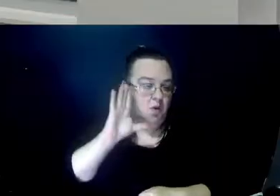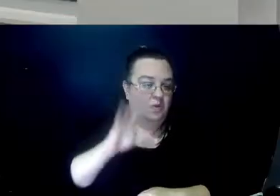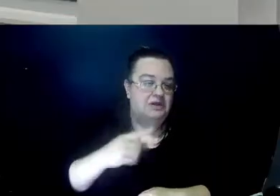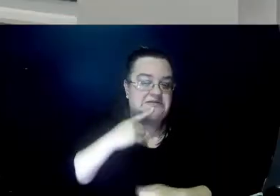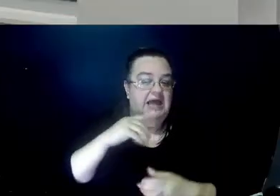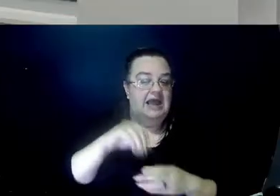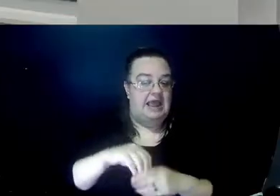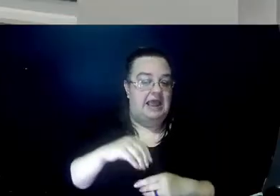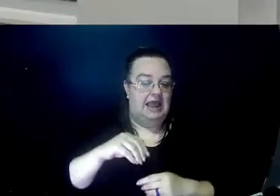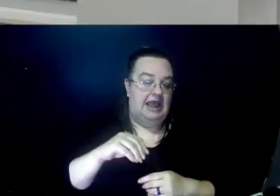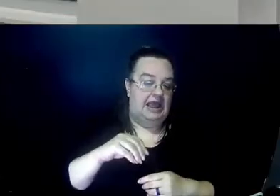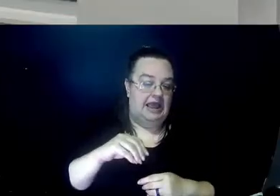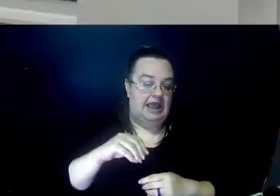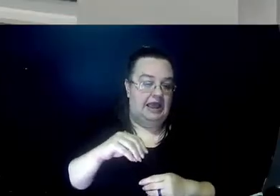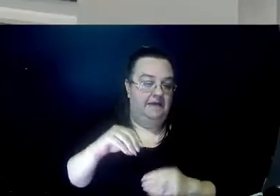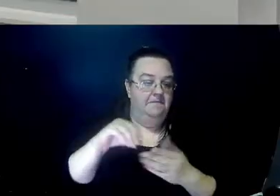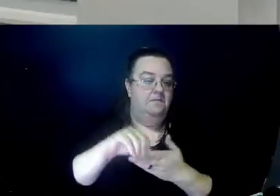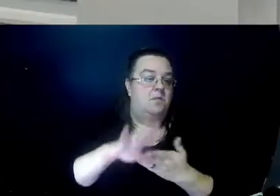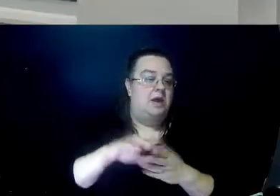letter